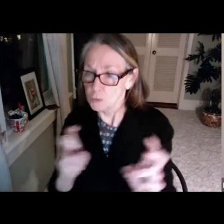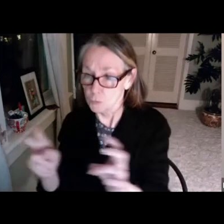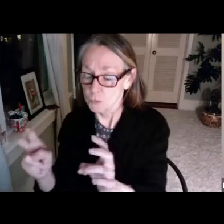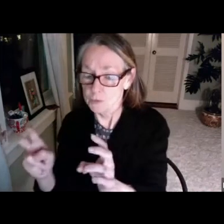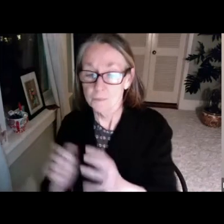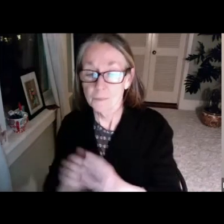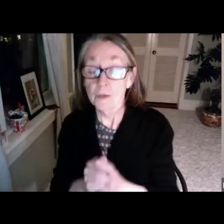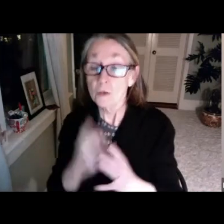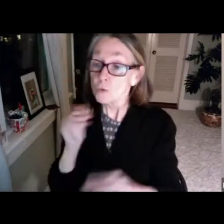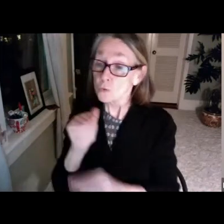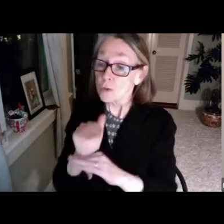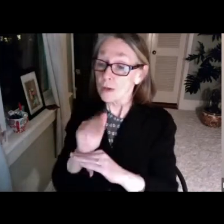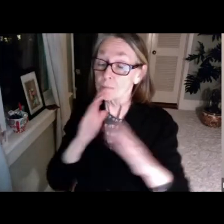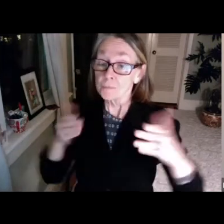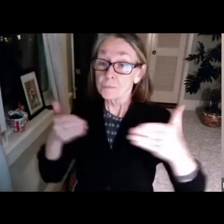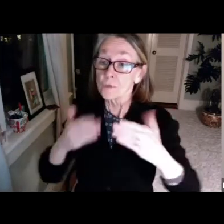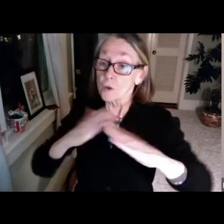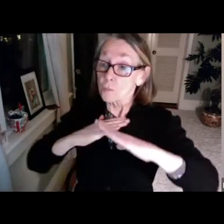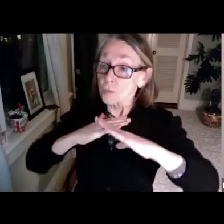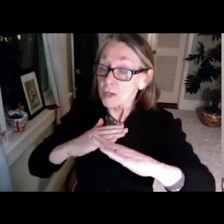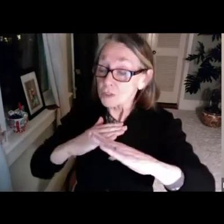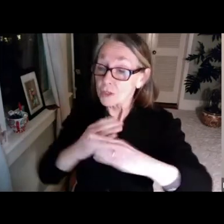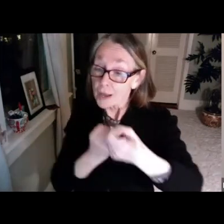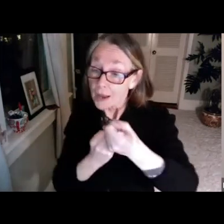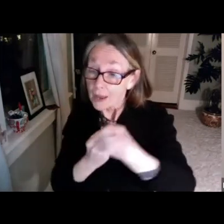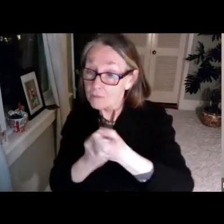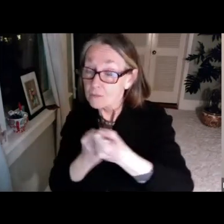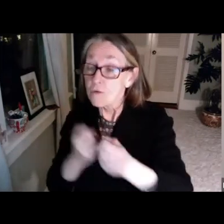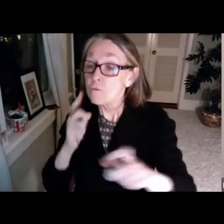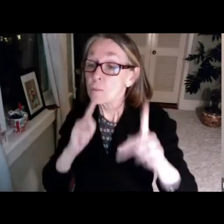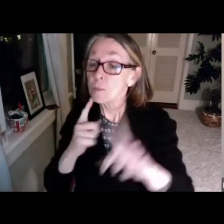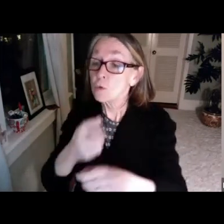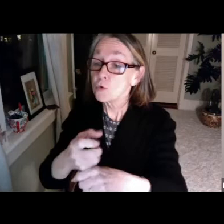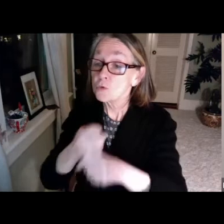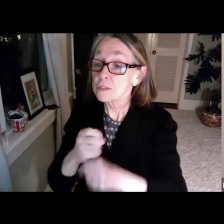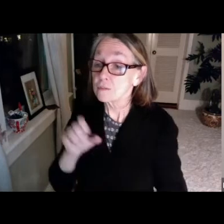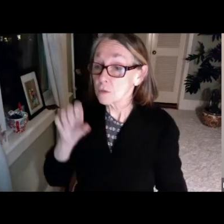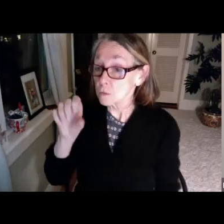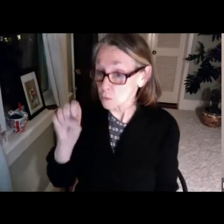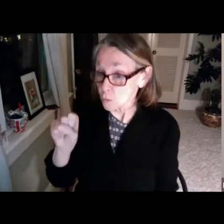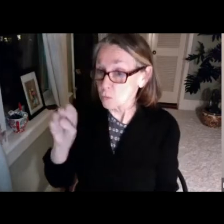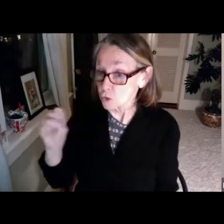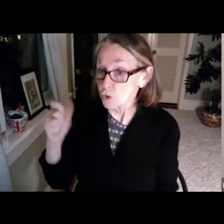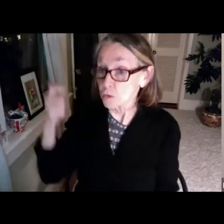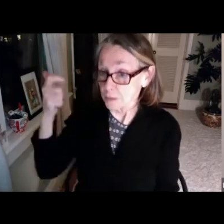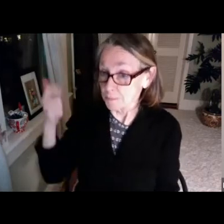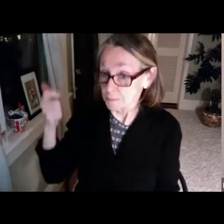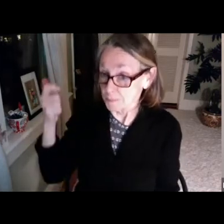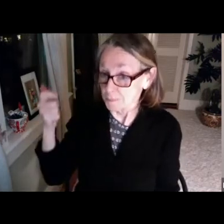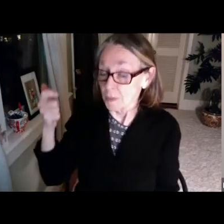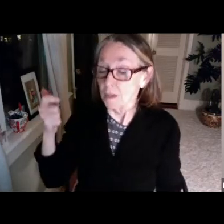our protection advocacy for beneficiaries of Social Security, protection